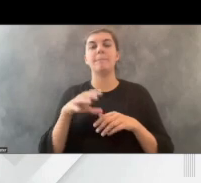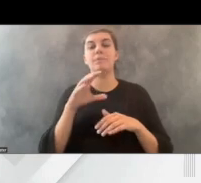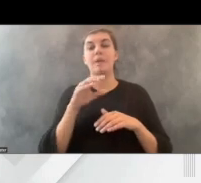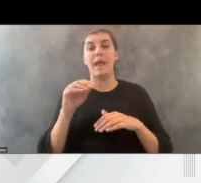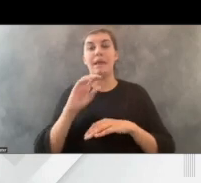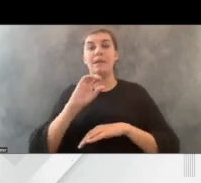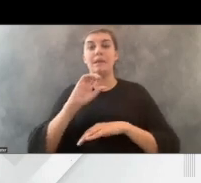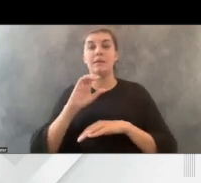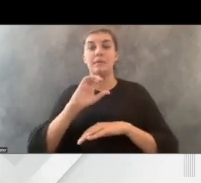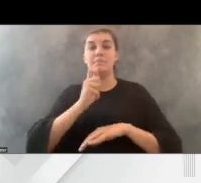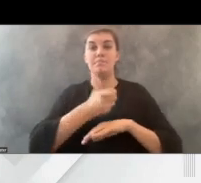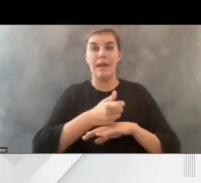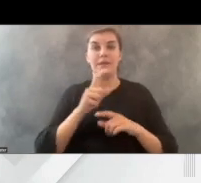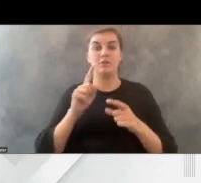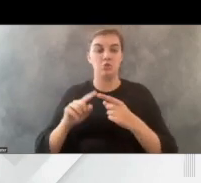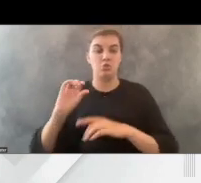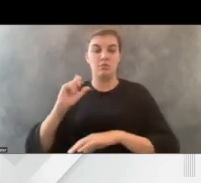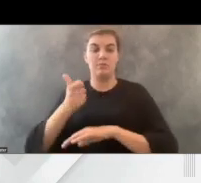than 8.3%.